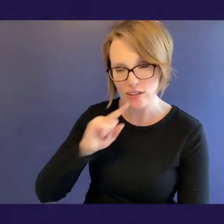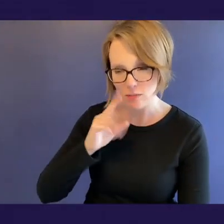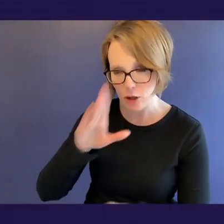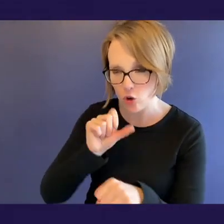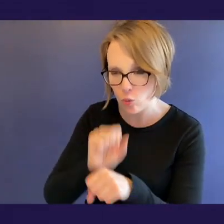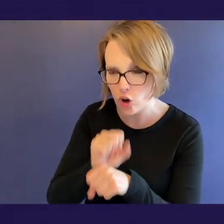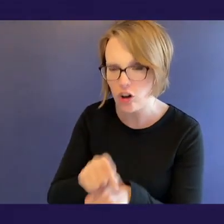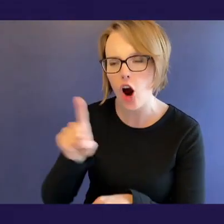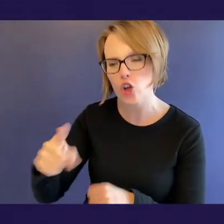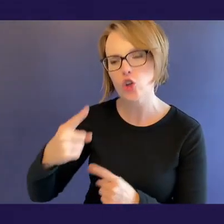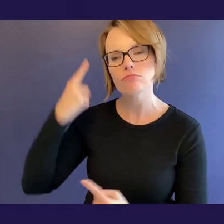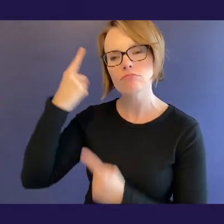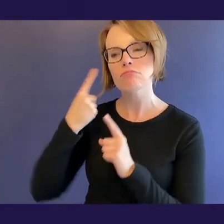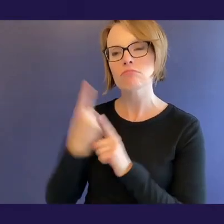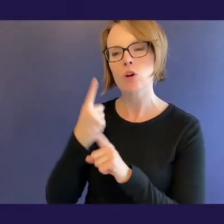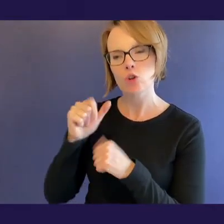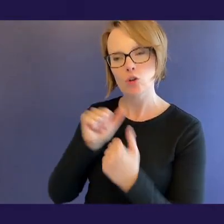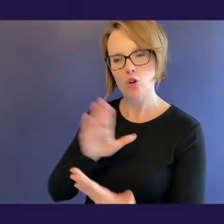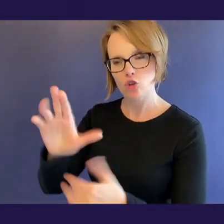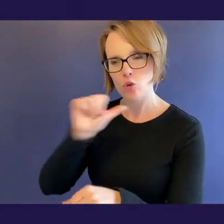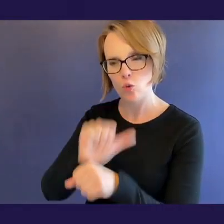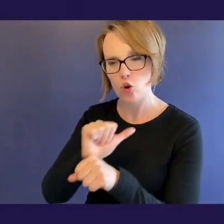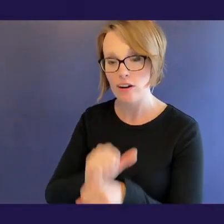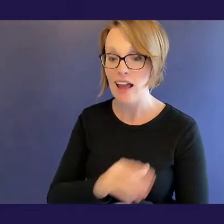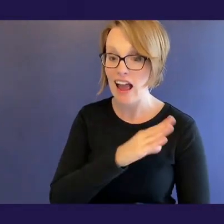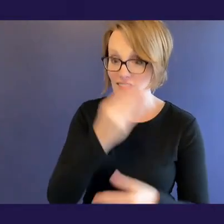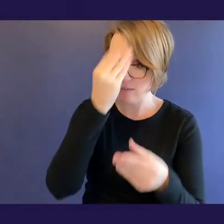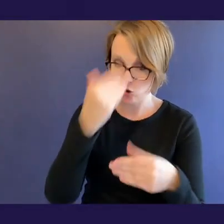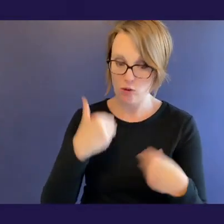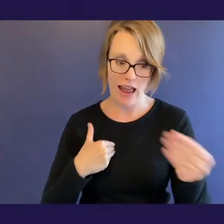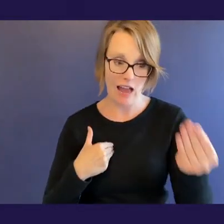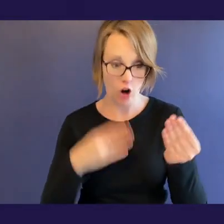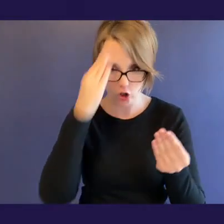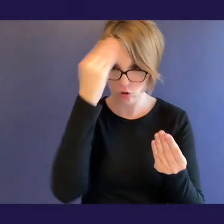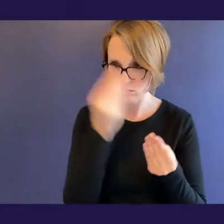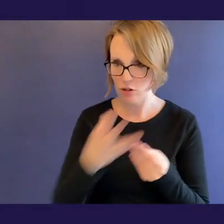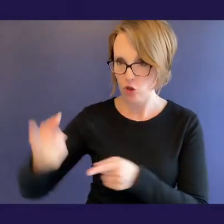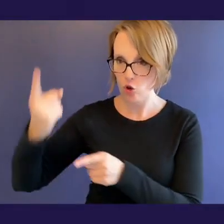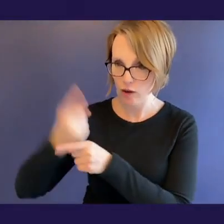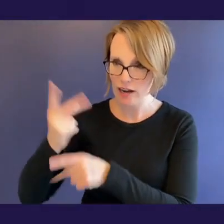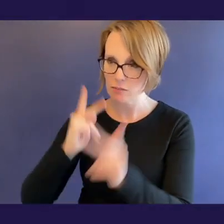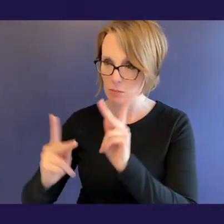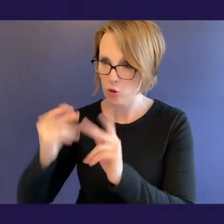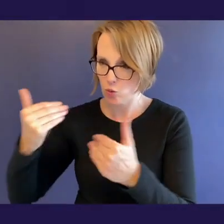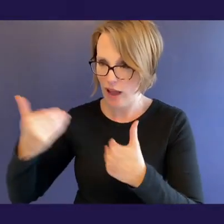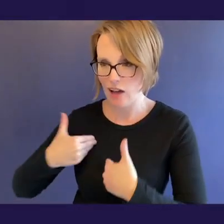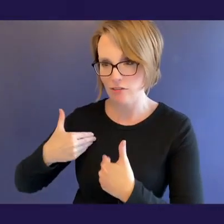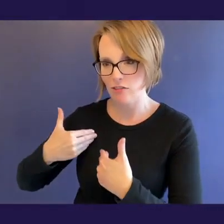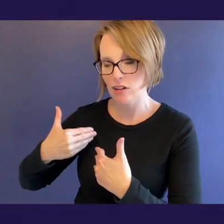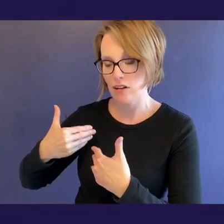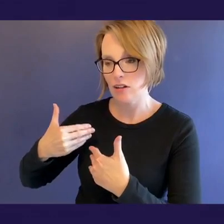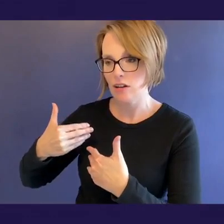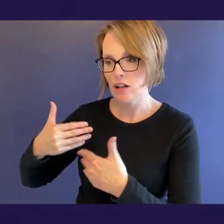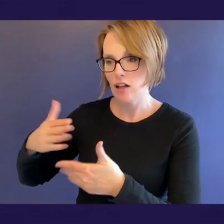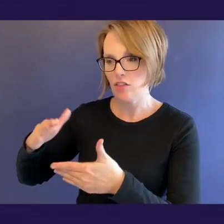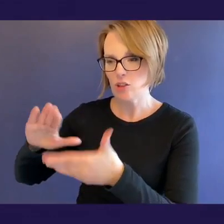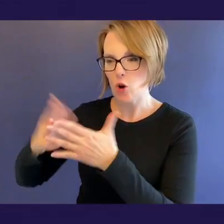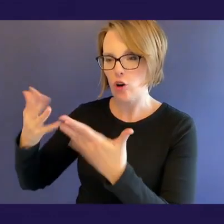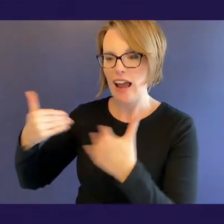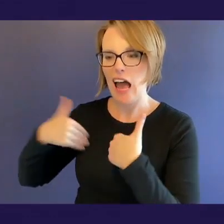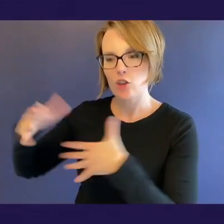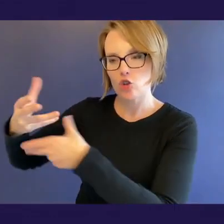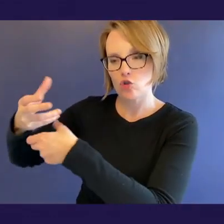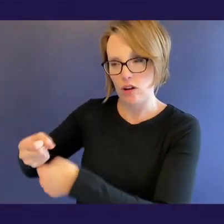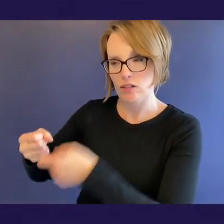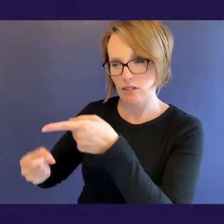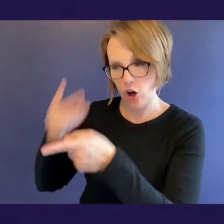And are you giving that information that you have to the right people who do hold the trust in the community you're trying to reach or the population you're trying to reach? So I think